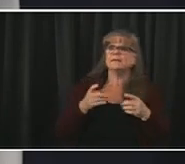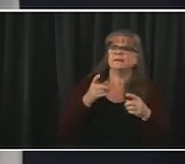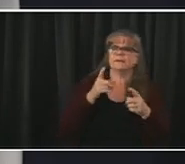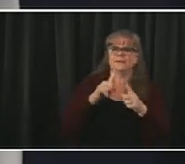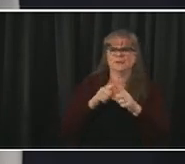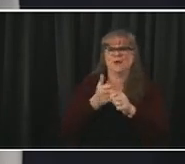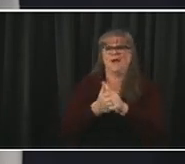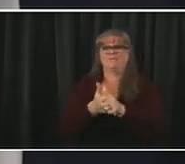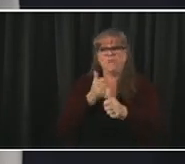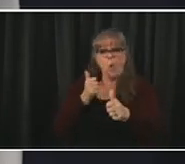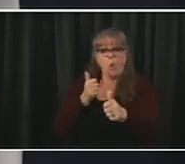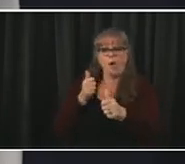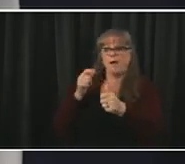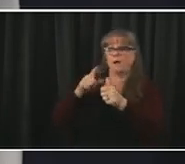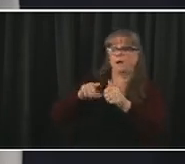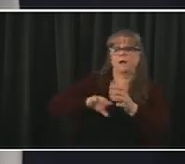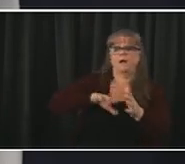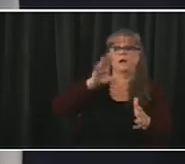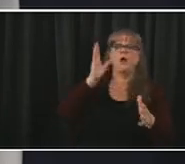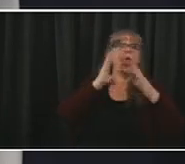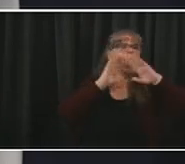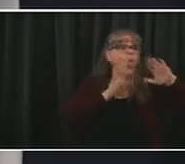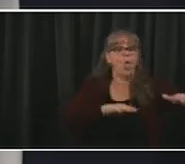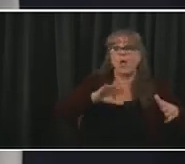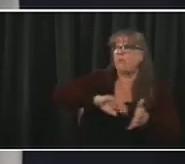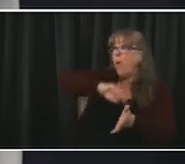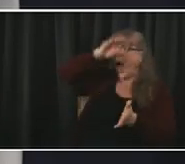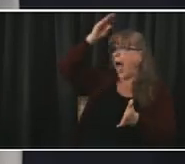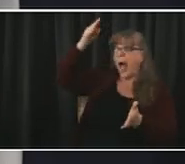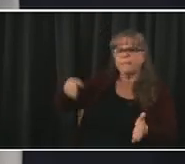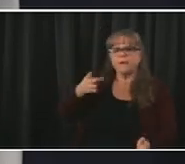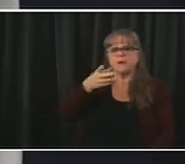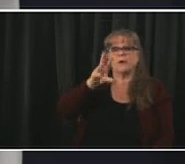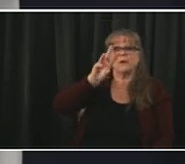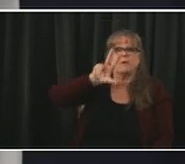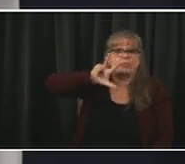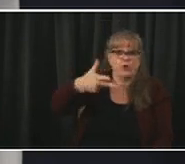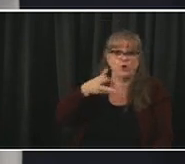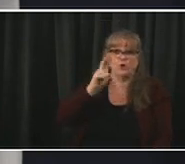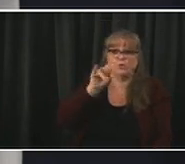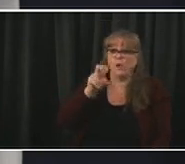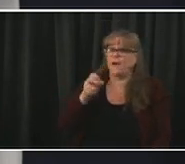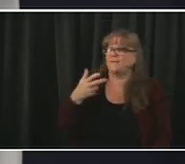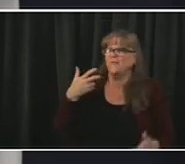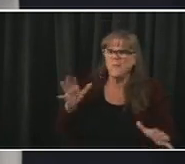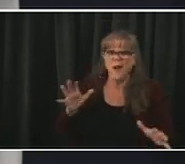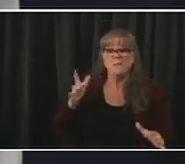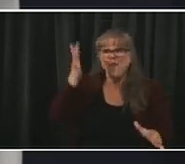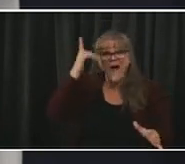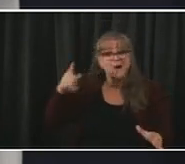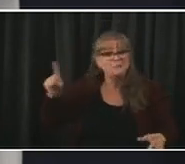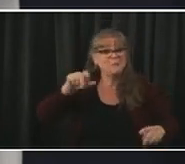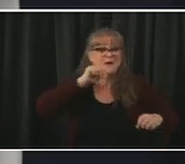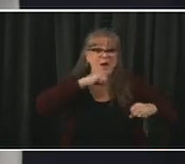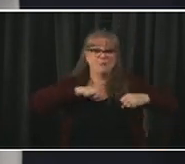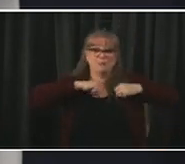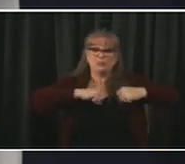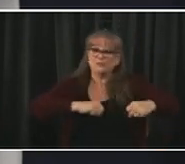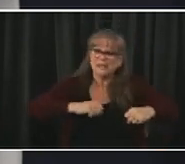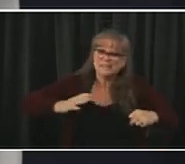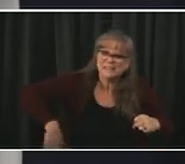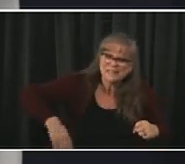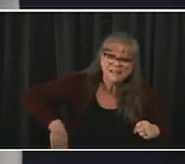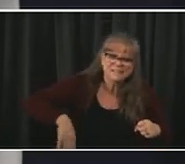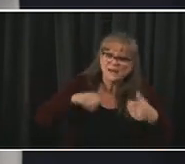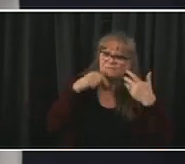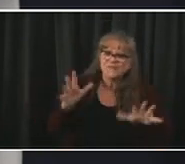of the virus, because there's still plenty of people left that are susceptible to the virus, probably 70% of our population. So it's